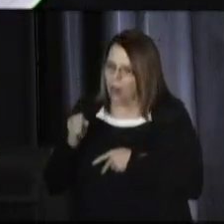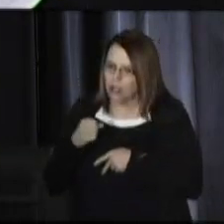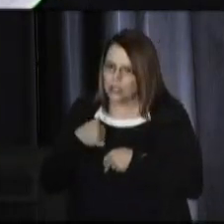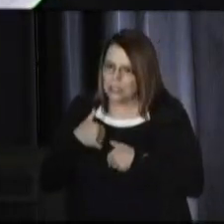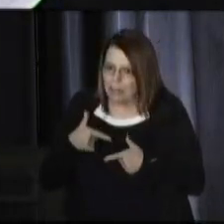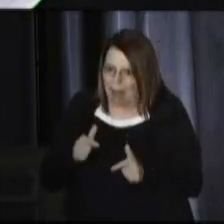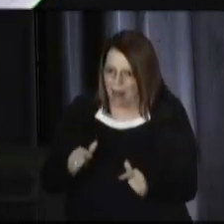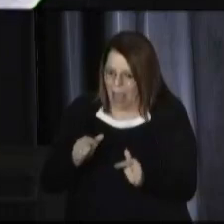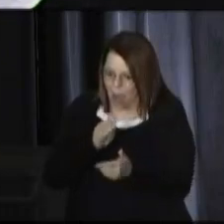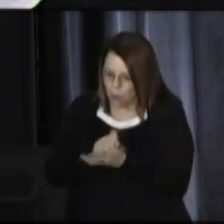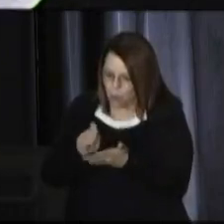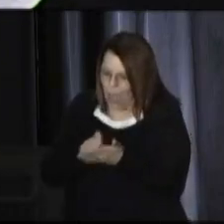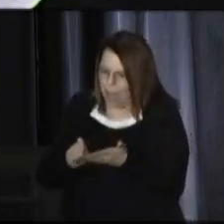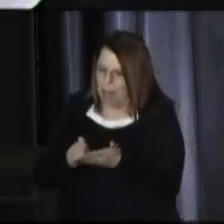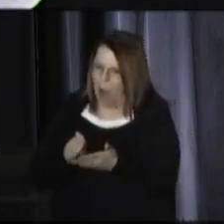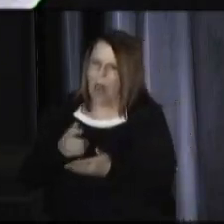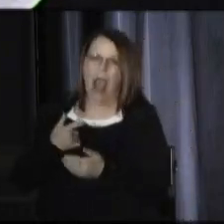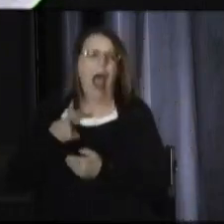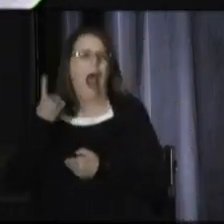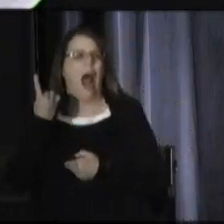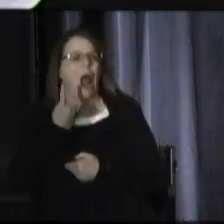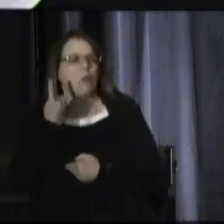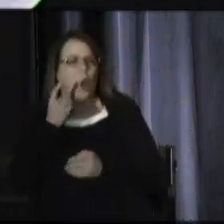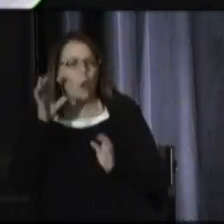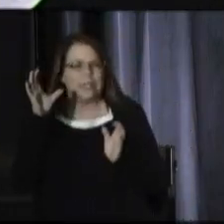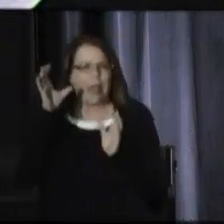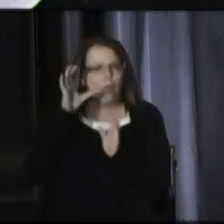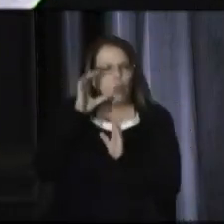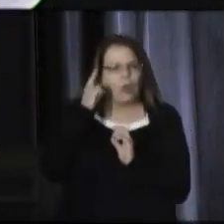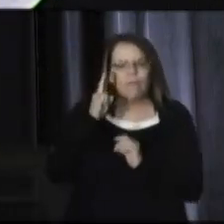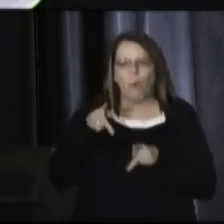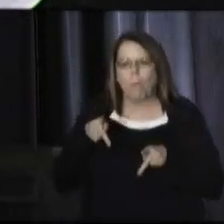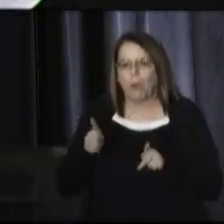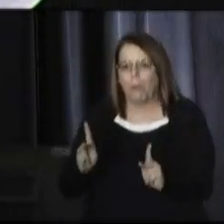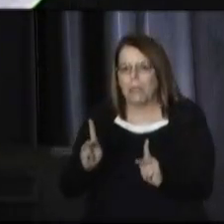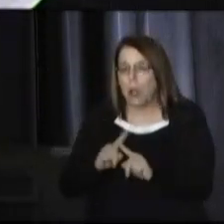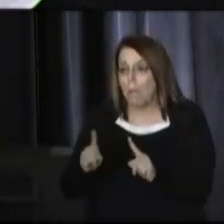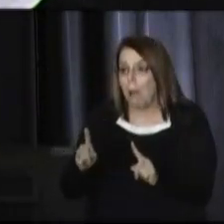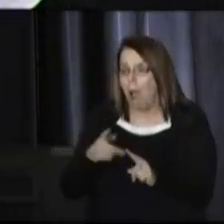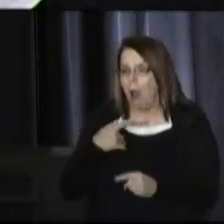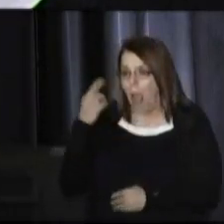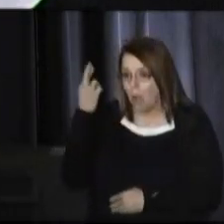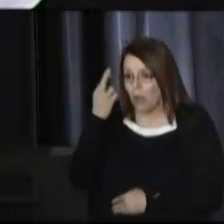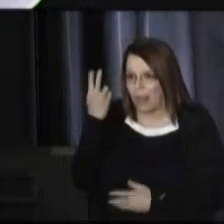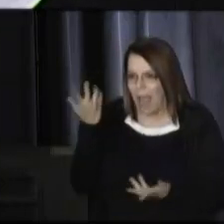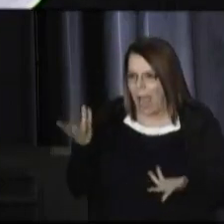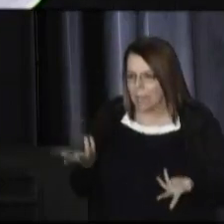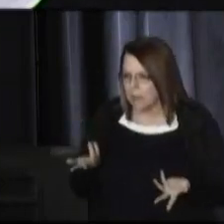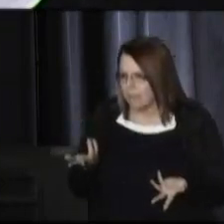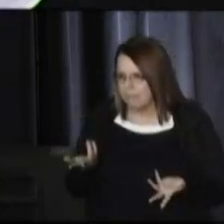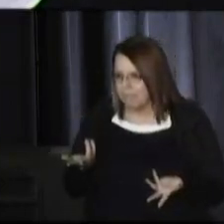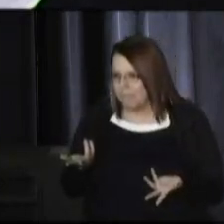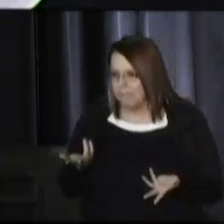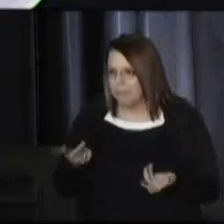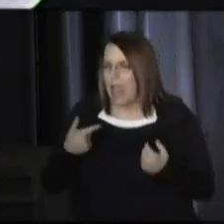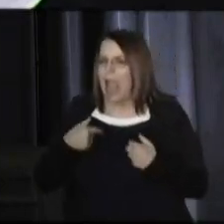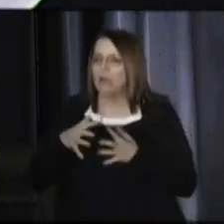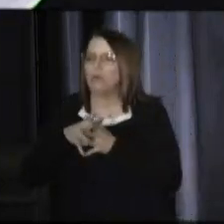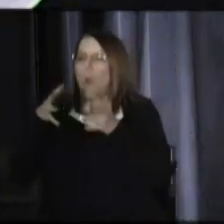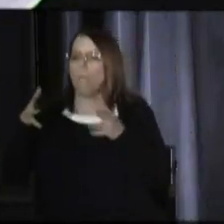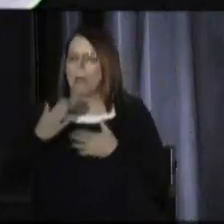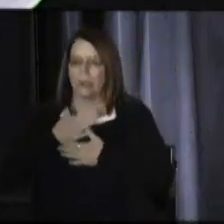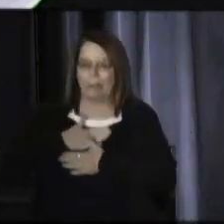interrupting each other and saying, oh, that's not how you tell it. Here's the real version. That made me feel that storytelling was so porous and so full of possibility.